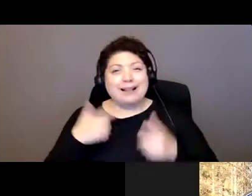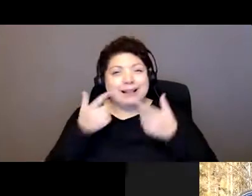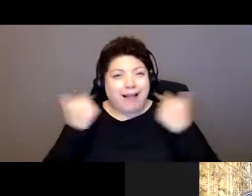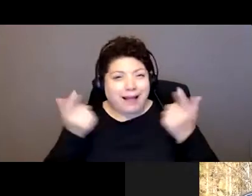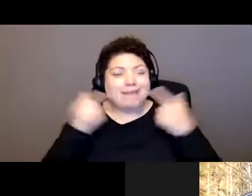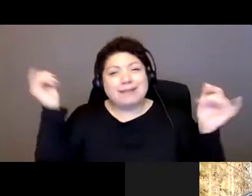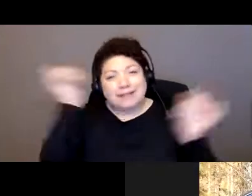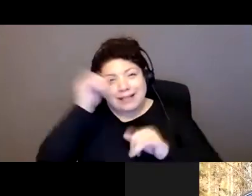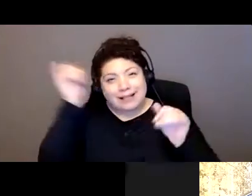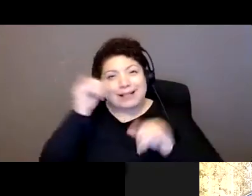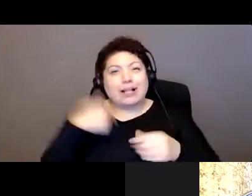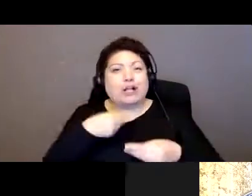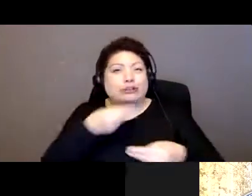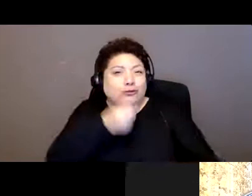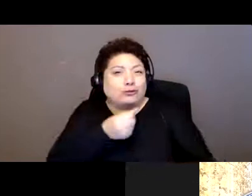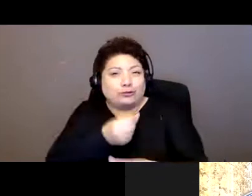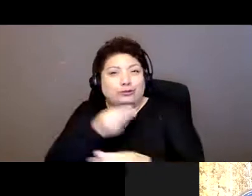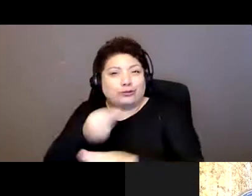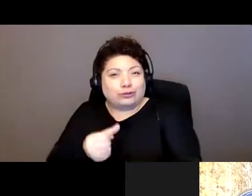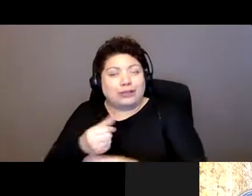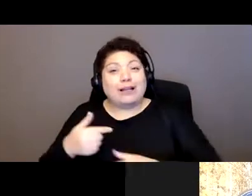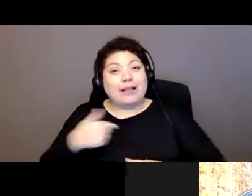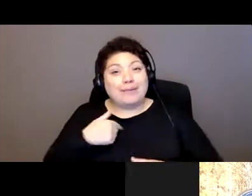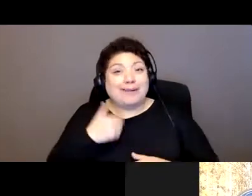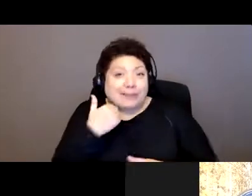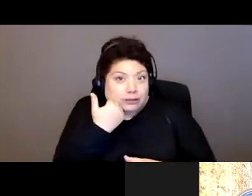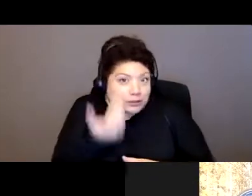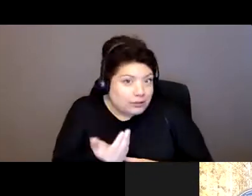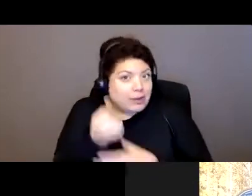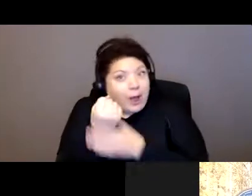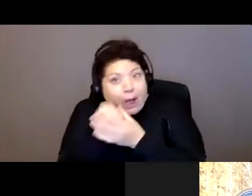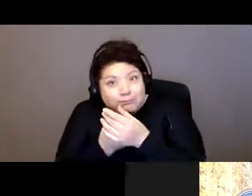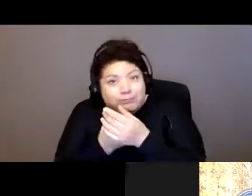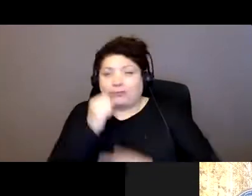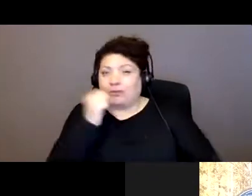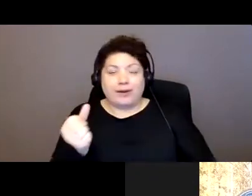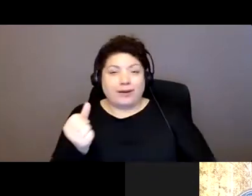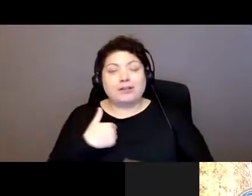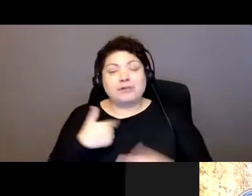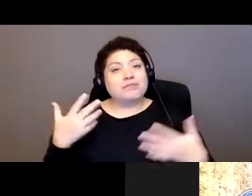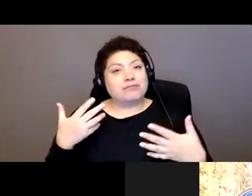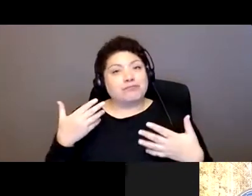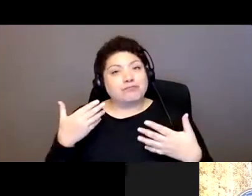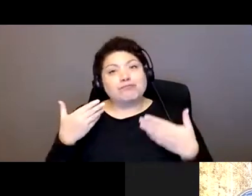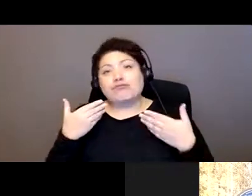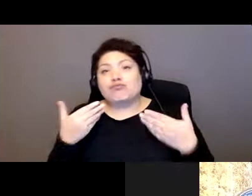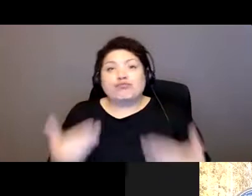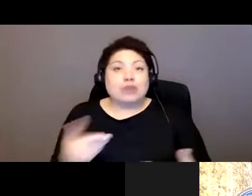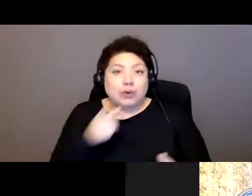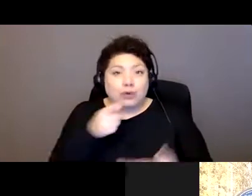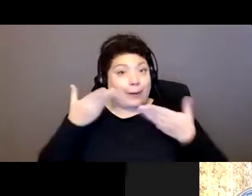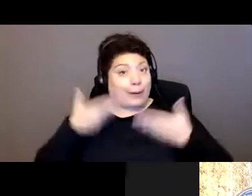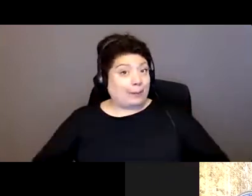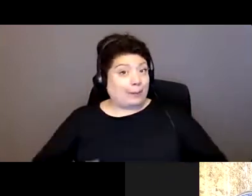laugh. I'm not afraid of anything like that anymore. I just let myself be who I